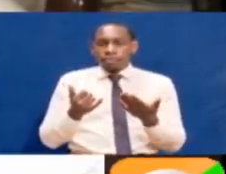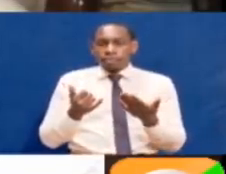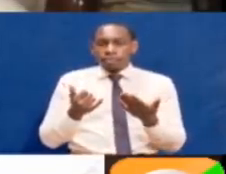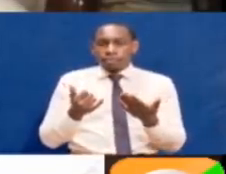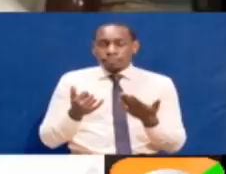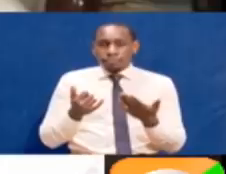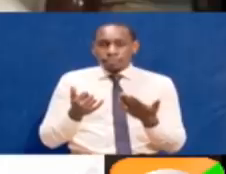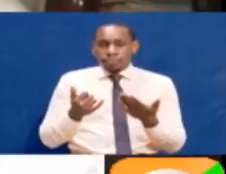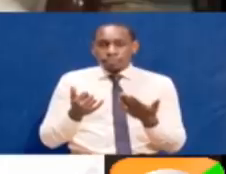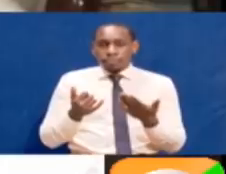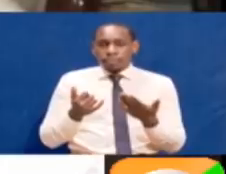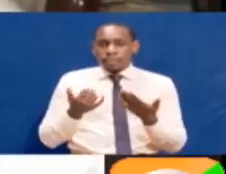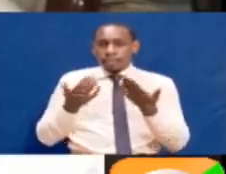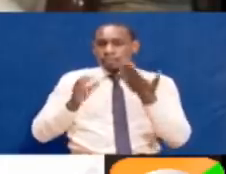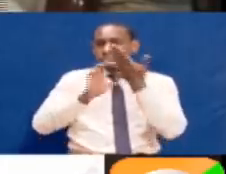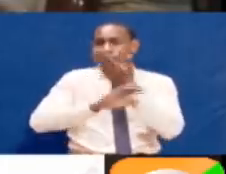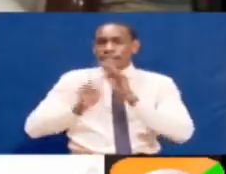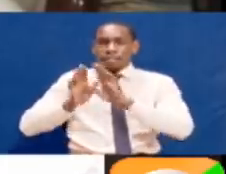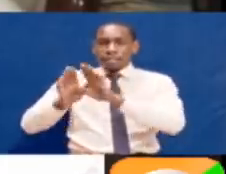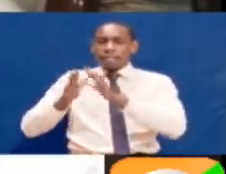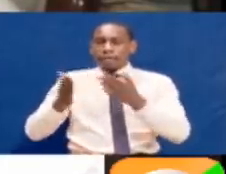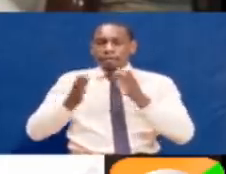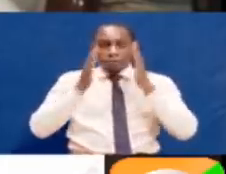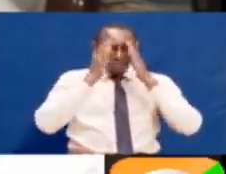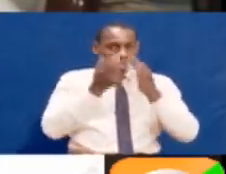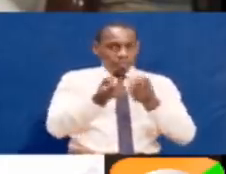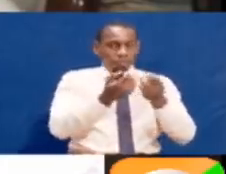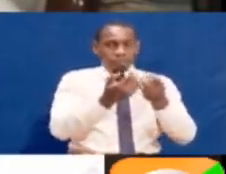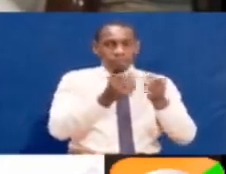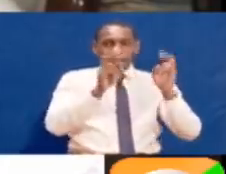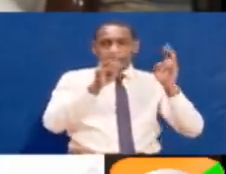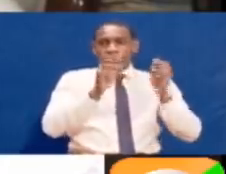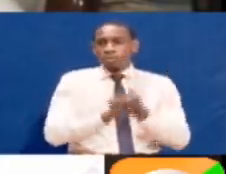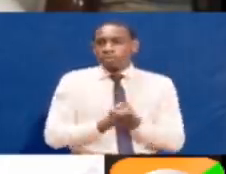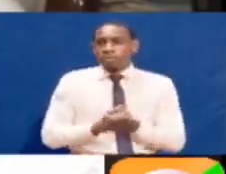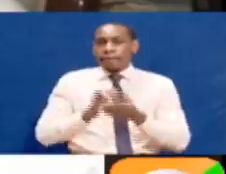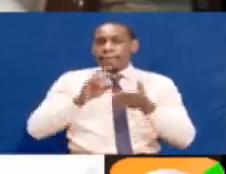of the country mm-hmm. Just for purpose of dealing with small issues. So